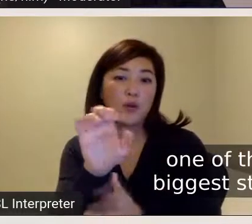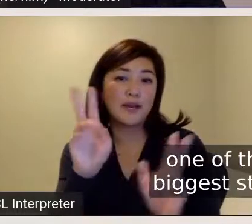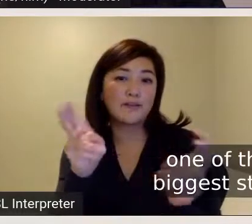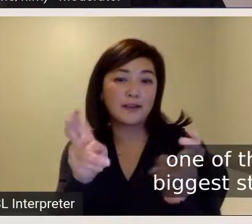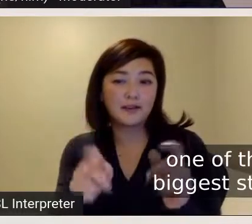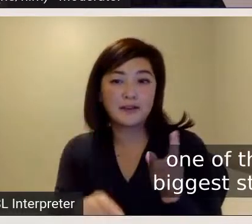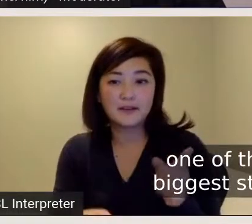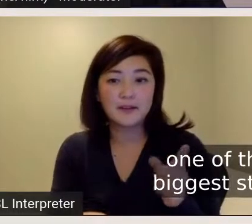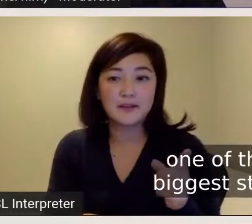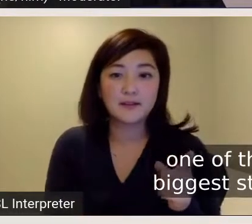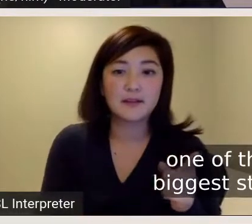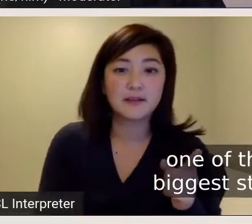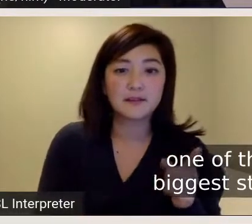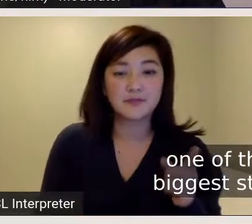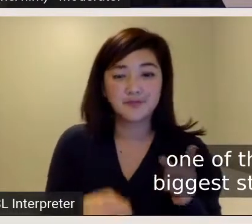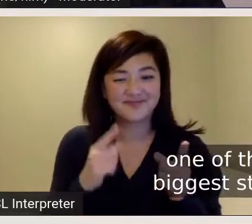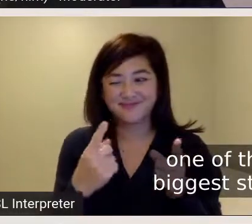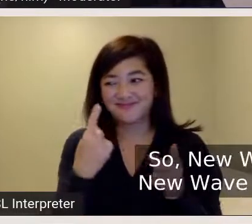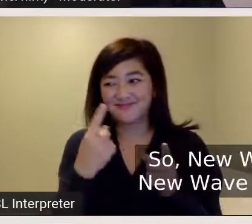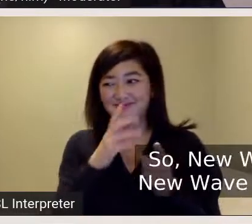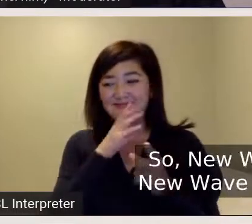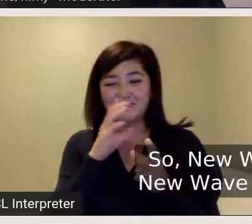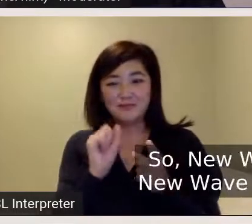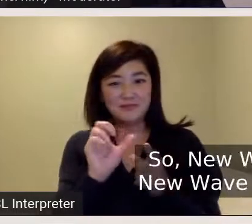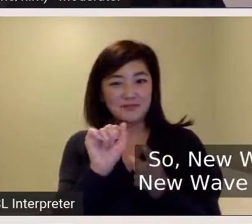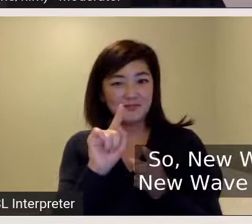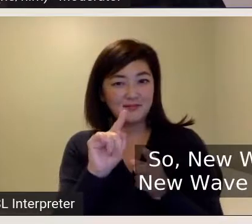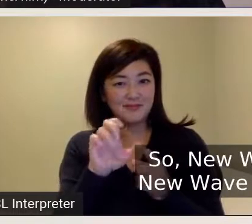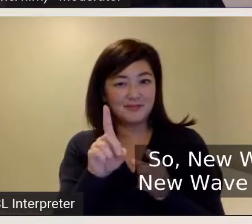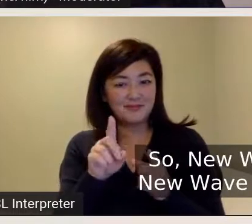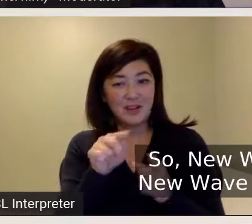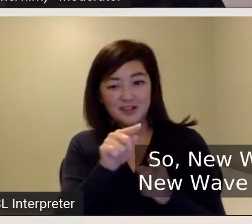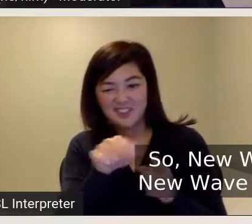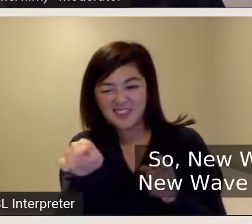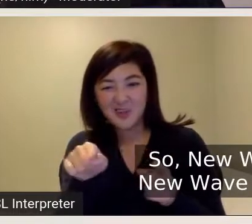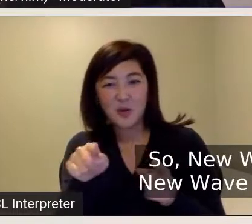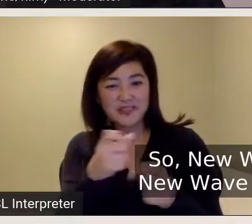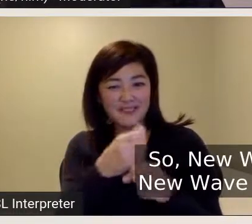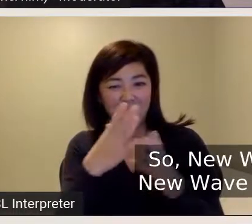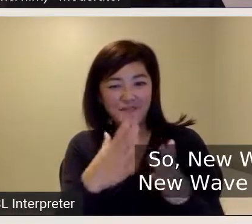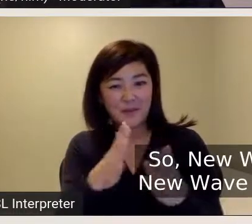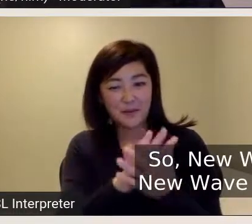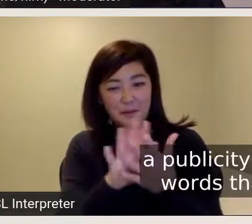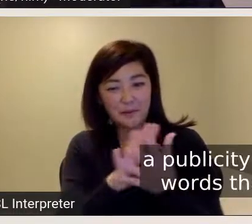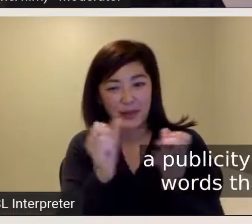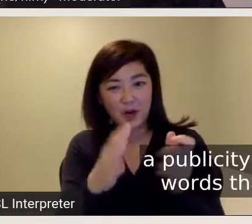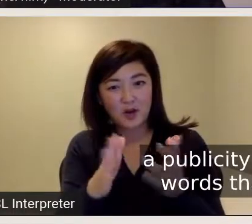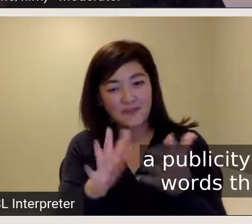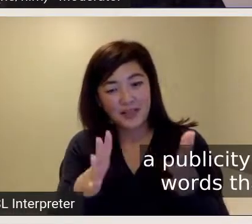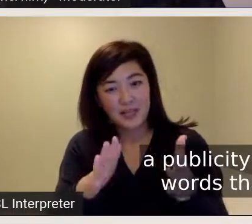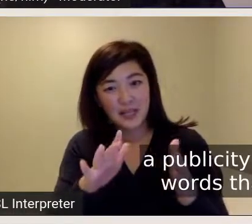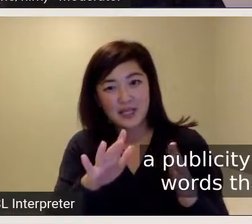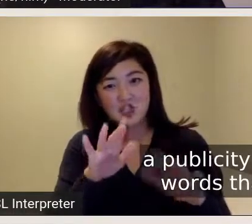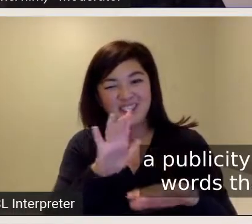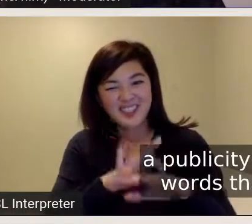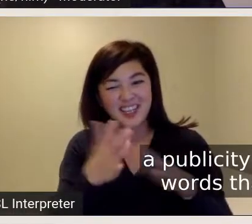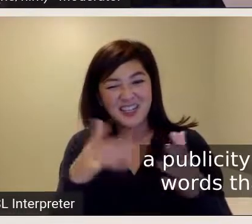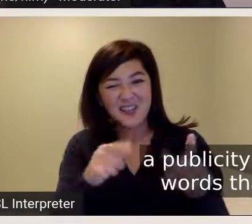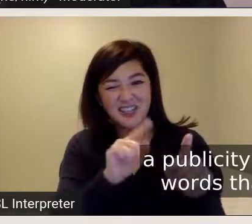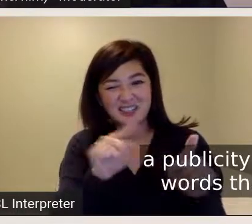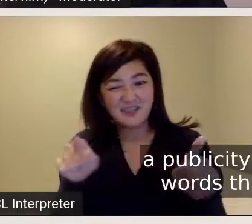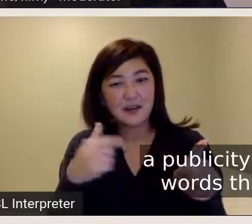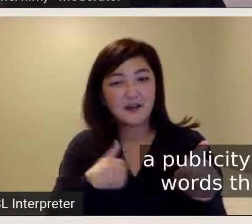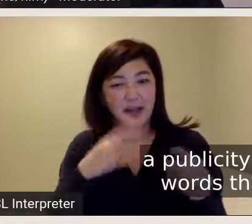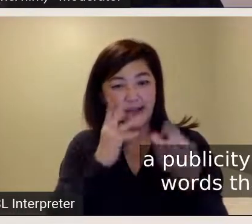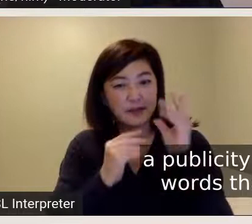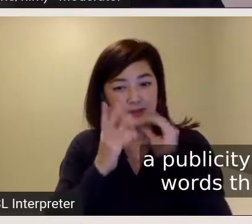and biggest studios in Japan. So New Wave, Shochiku New Wave was kind of like publicity or